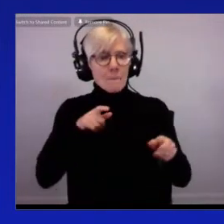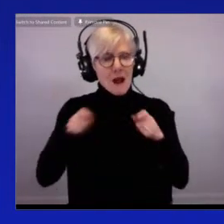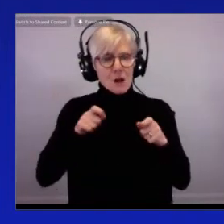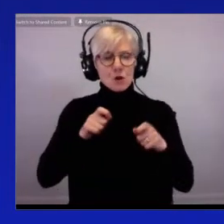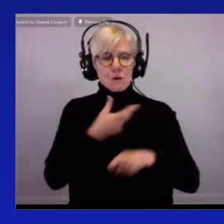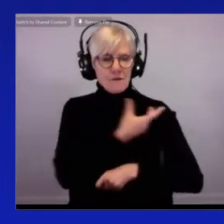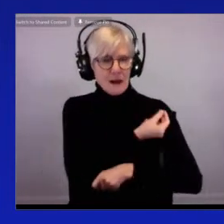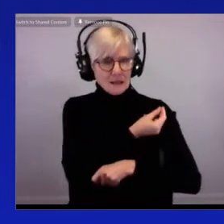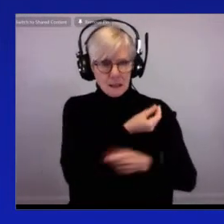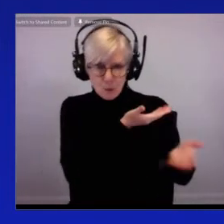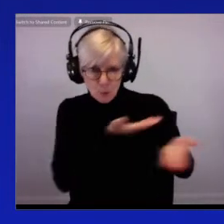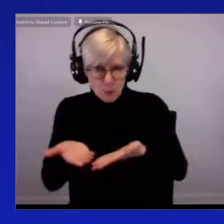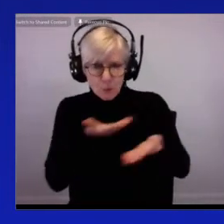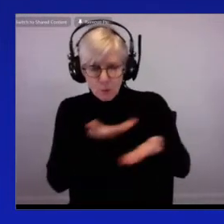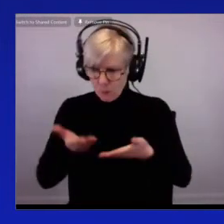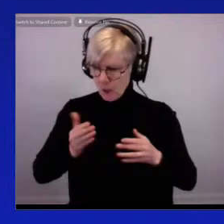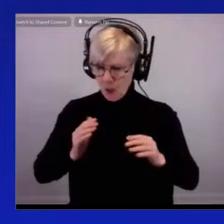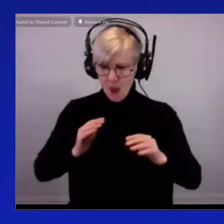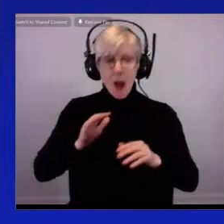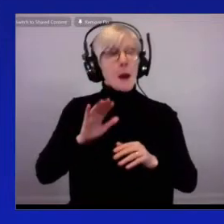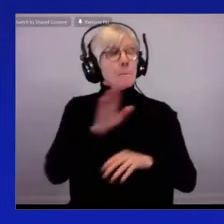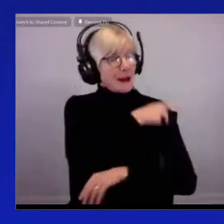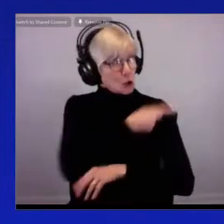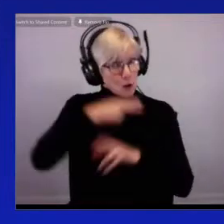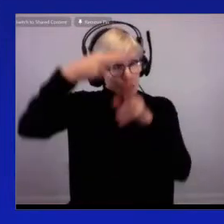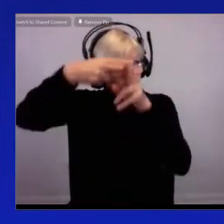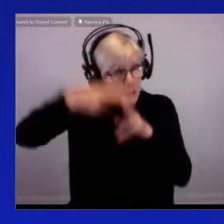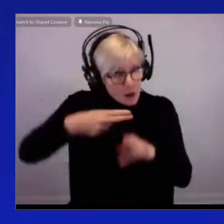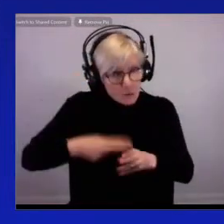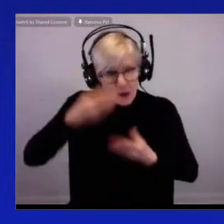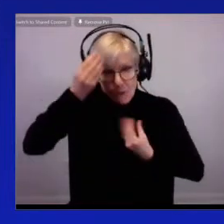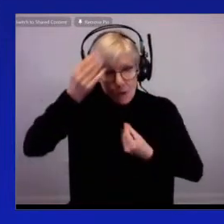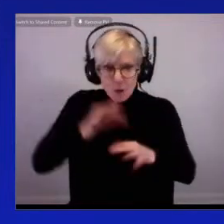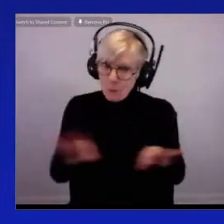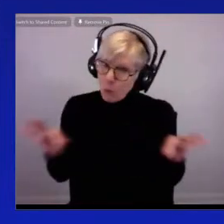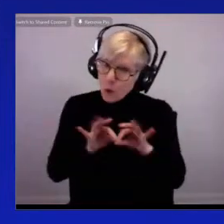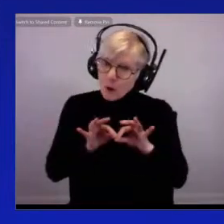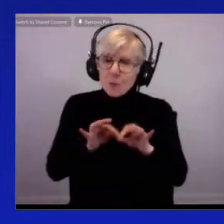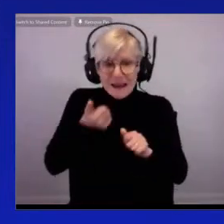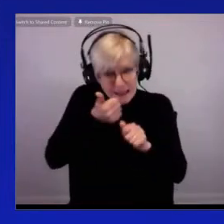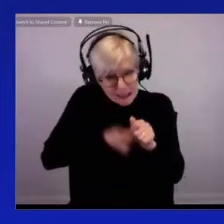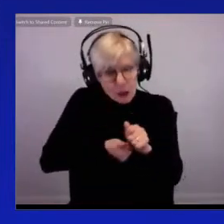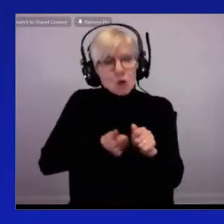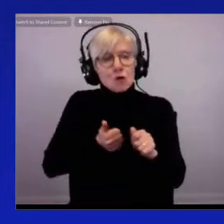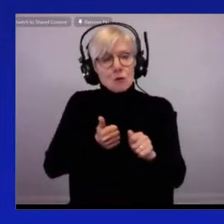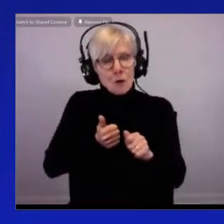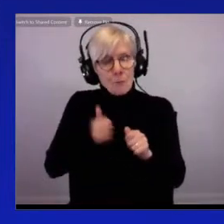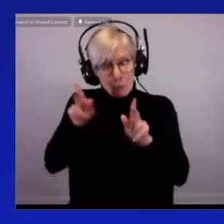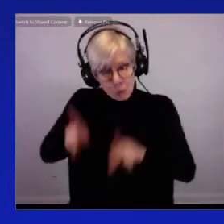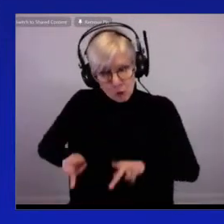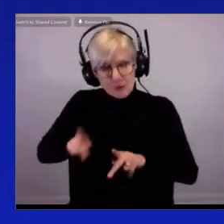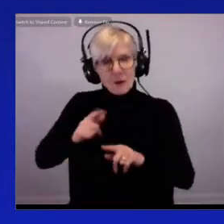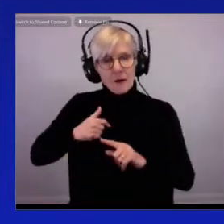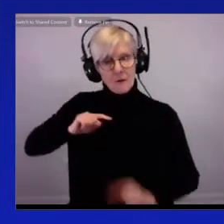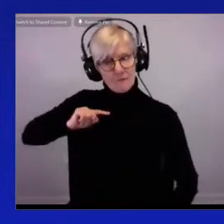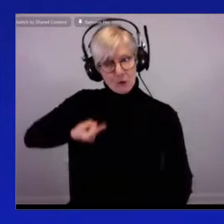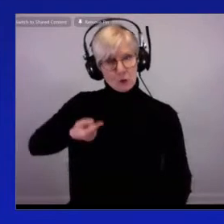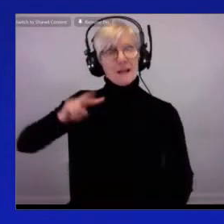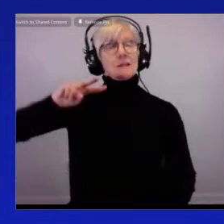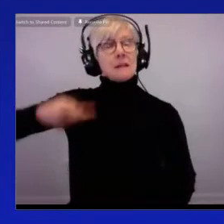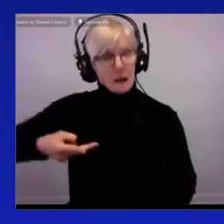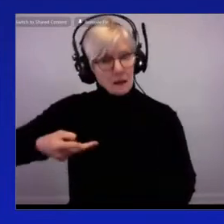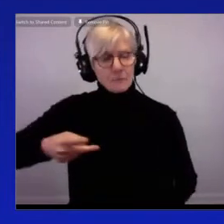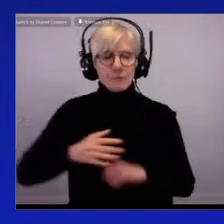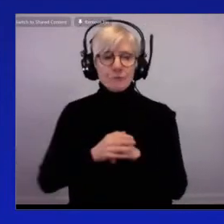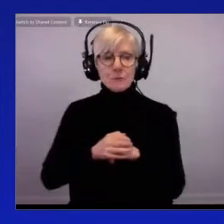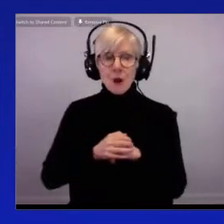vaccine supply and track patient information, which is key, as residents will need to receive their second dose of the vaccine, the same vaccine